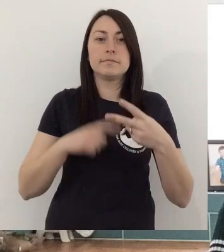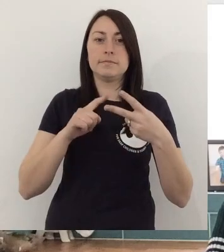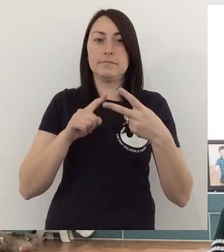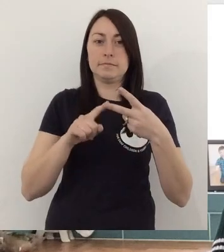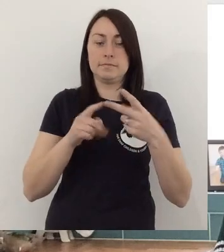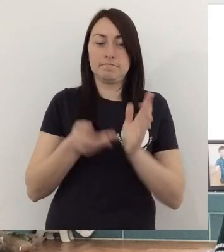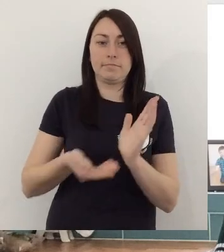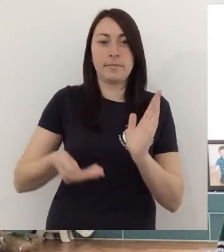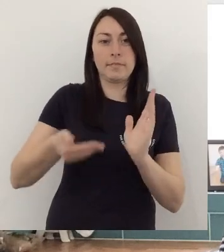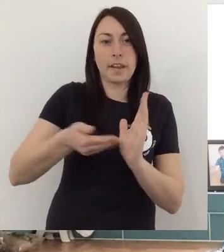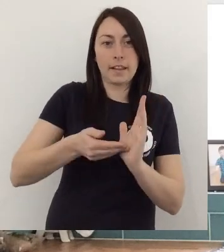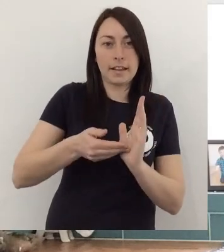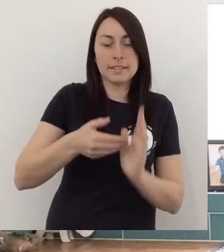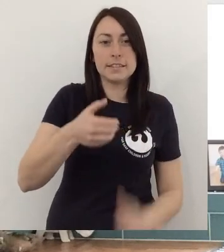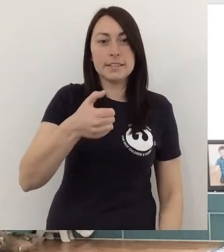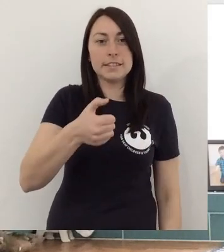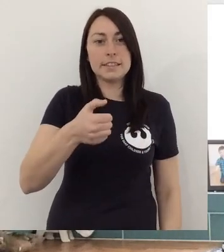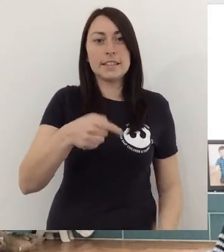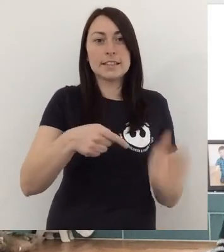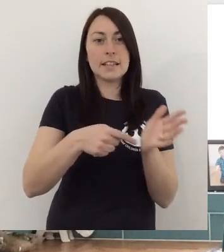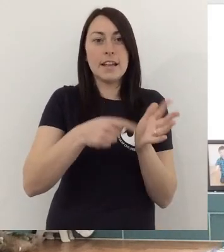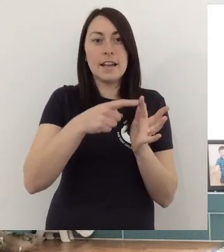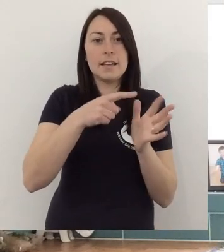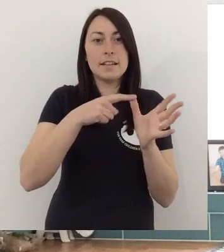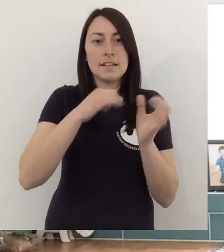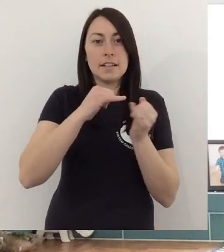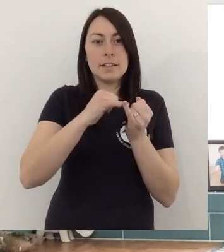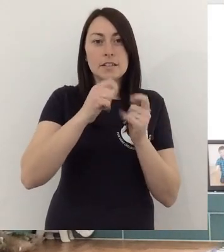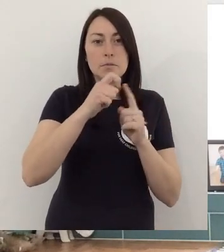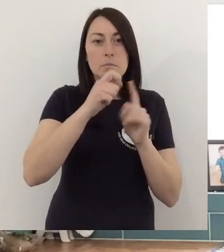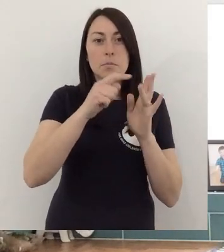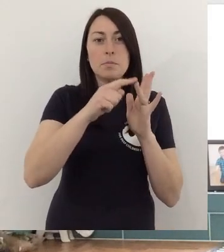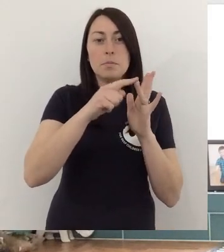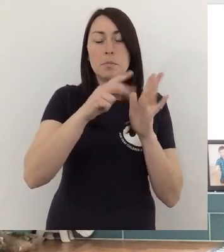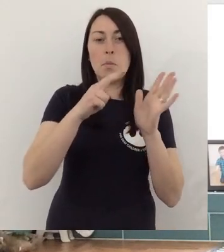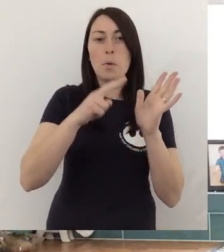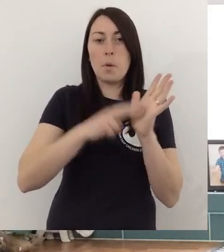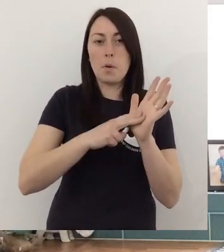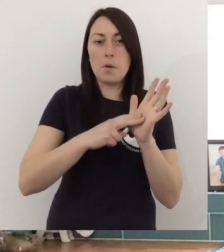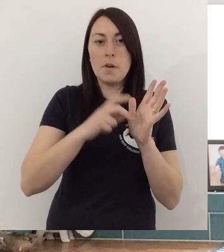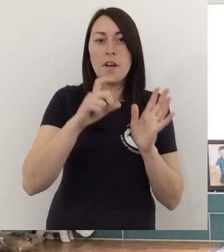And to that we're going to add 6 teaspoons of cocoa powder.